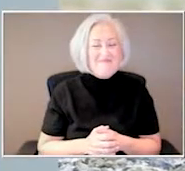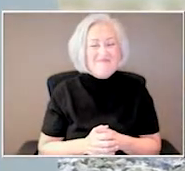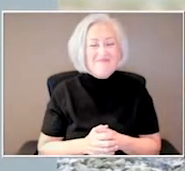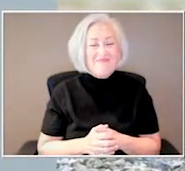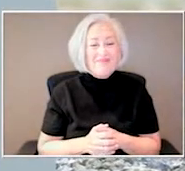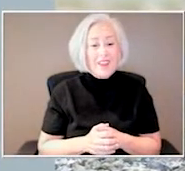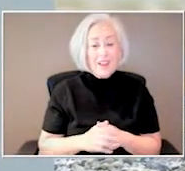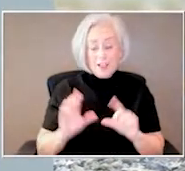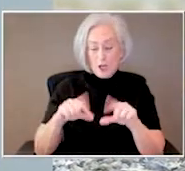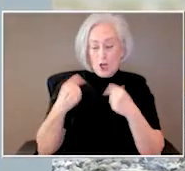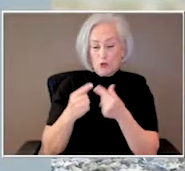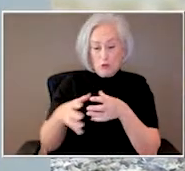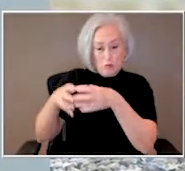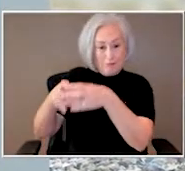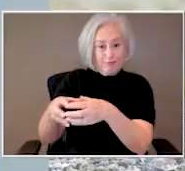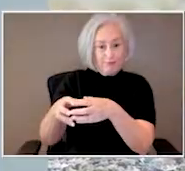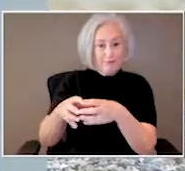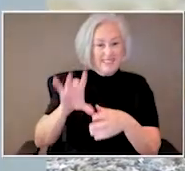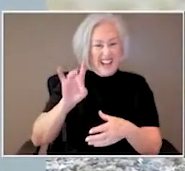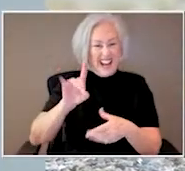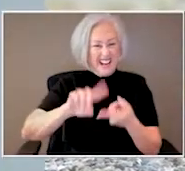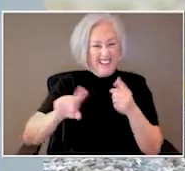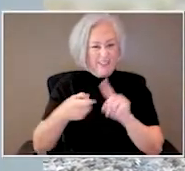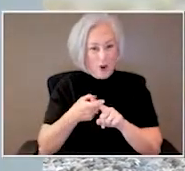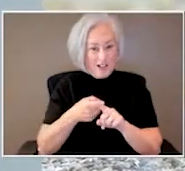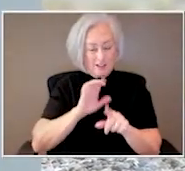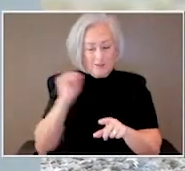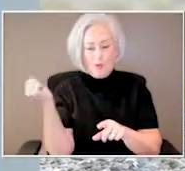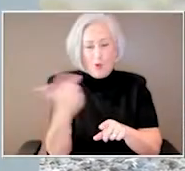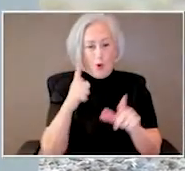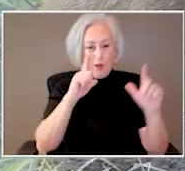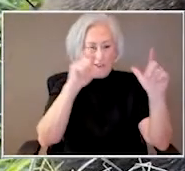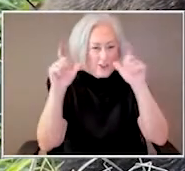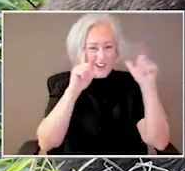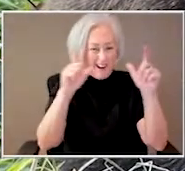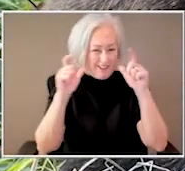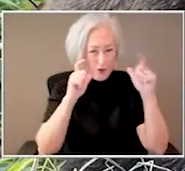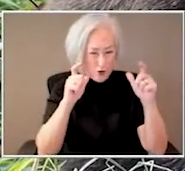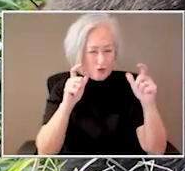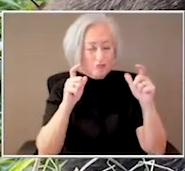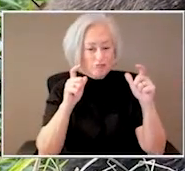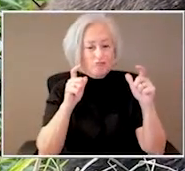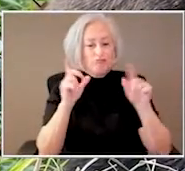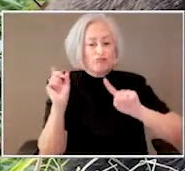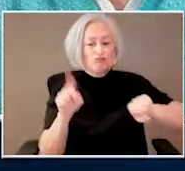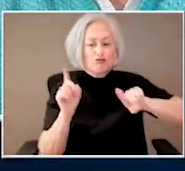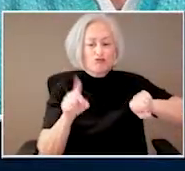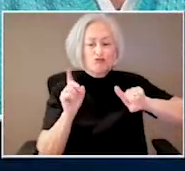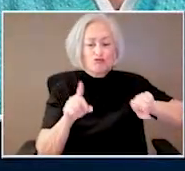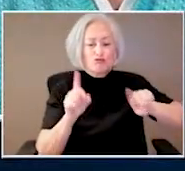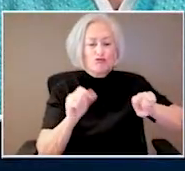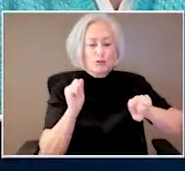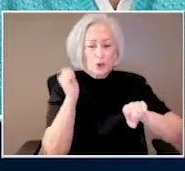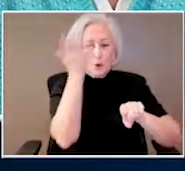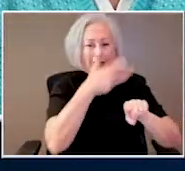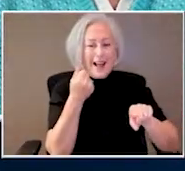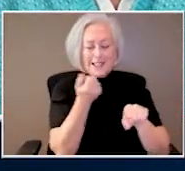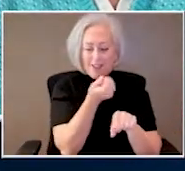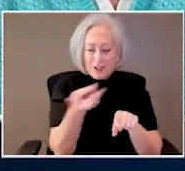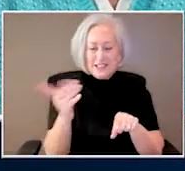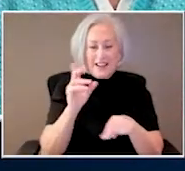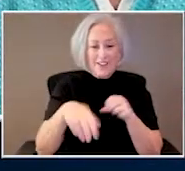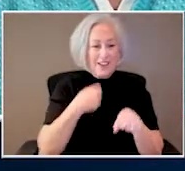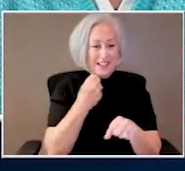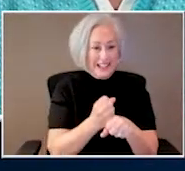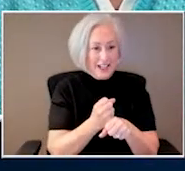us, about 8 friends that are photographers, had been going for a number of years, and we basically live out